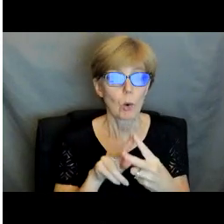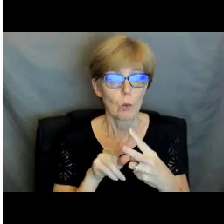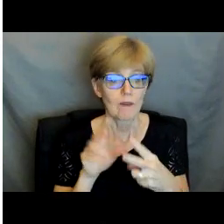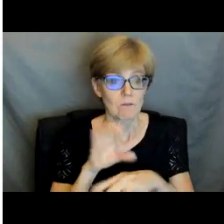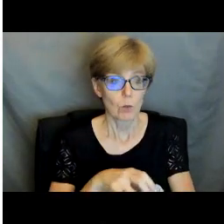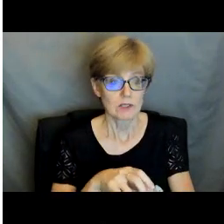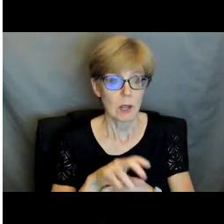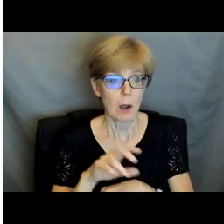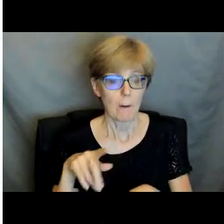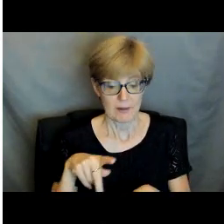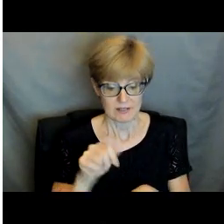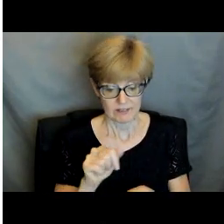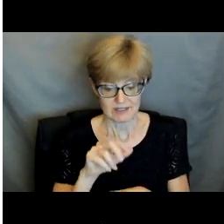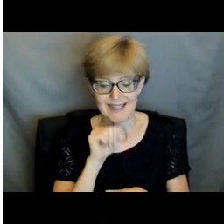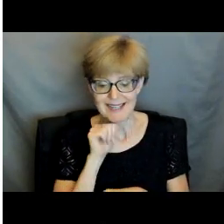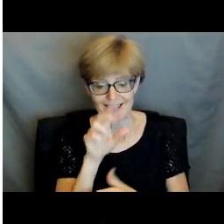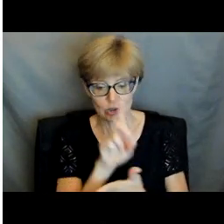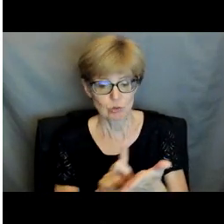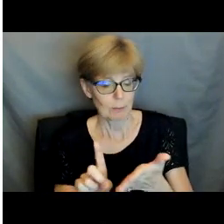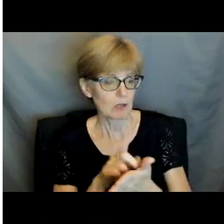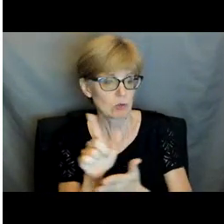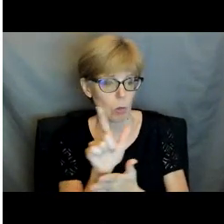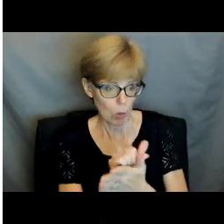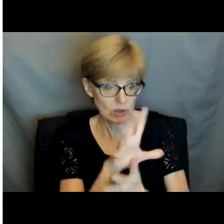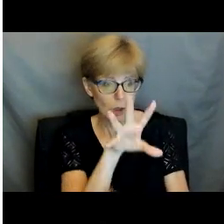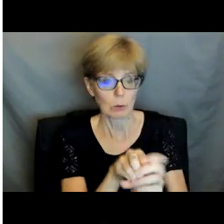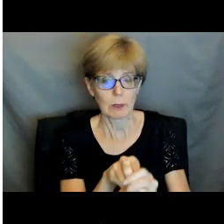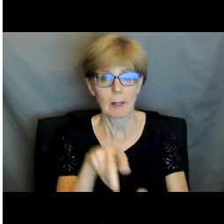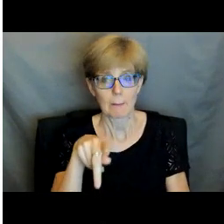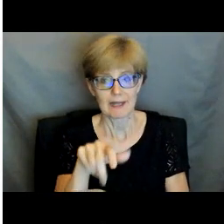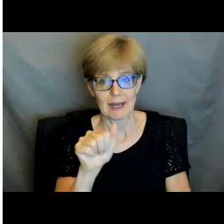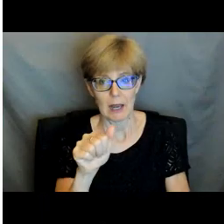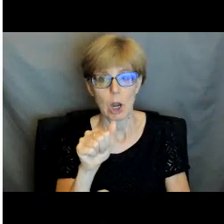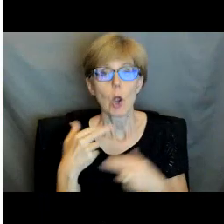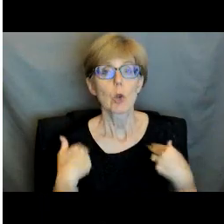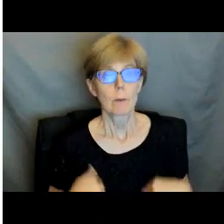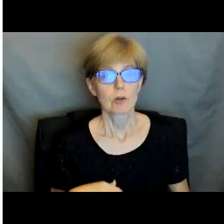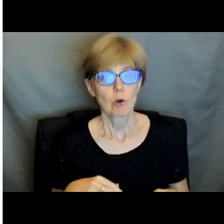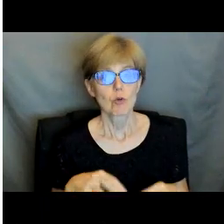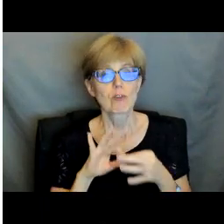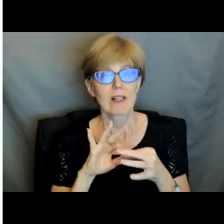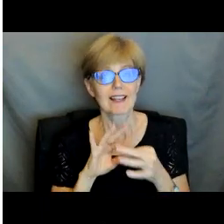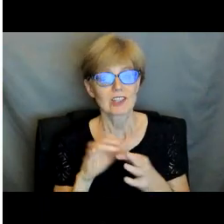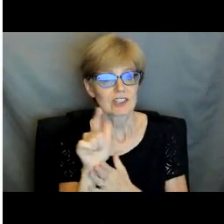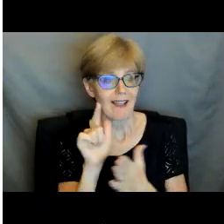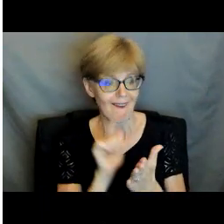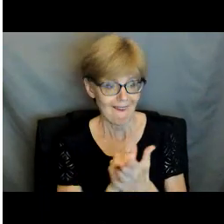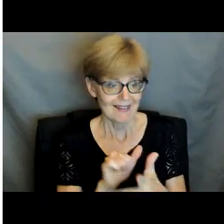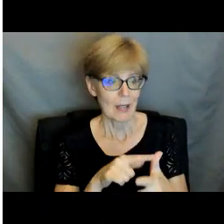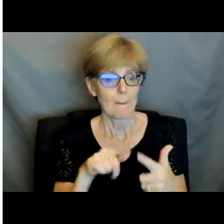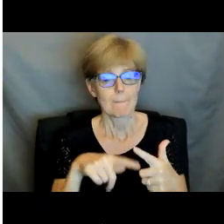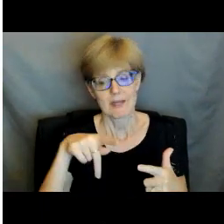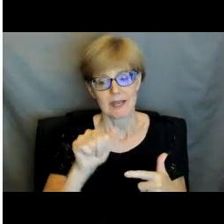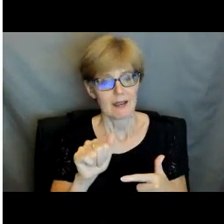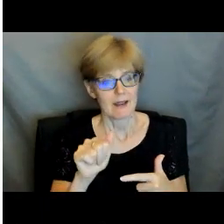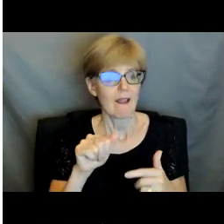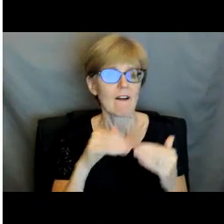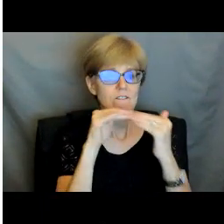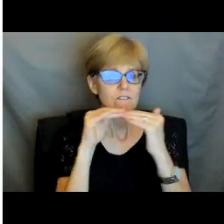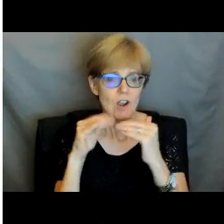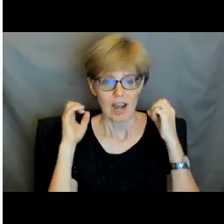laws, which include both the Pennsylvania Human Relations Act and the Pennsylvania Fair Educational Opportunities Act.